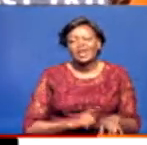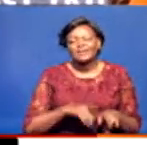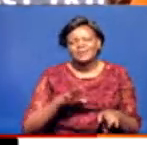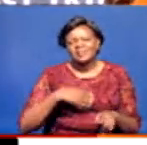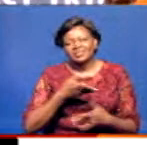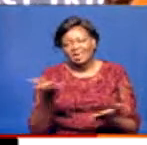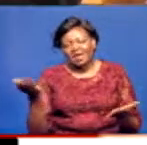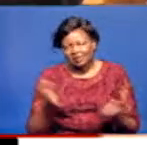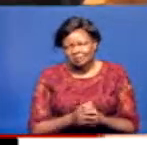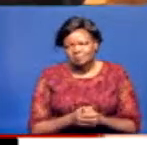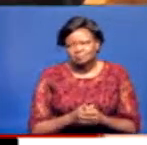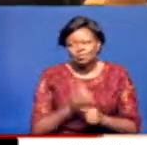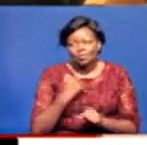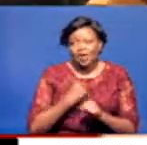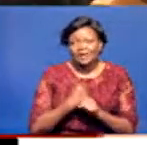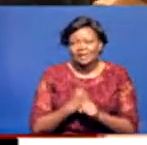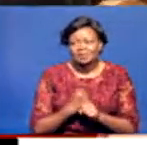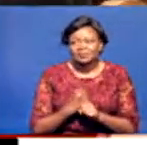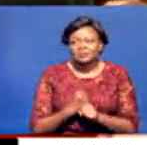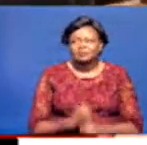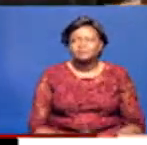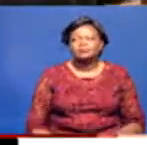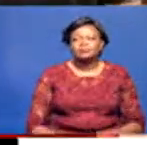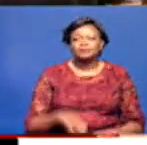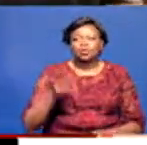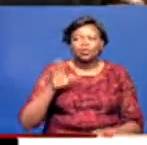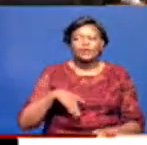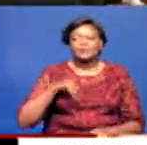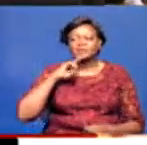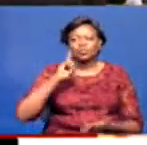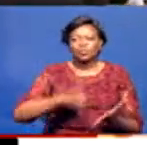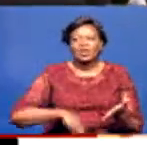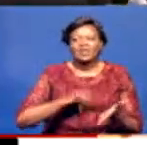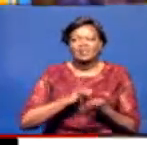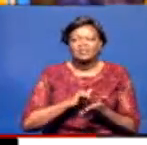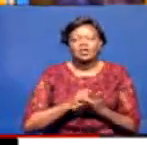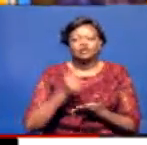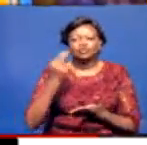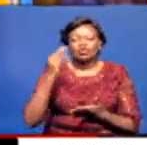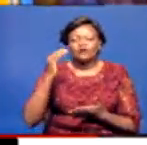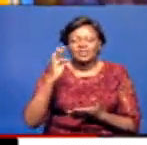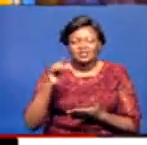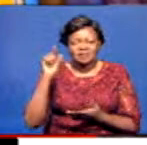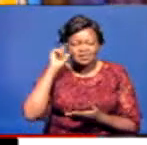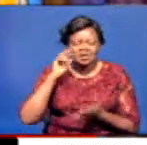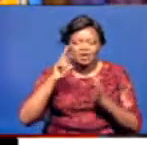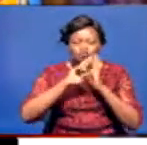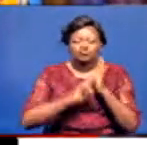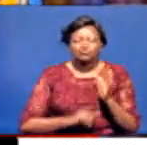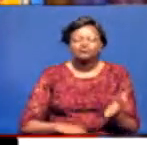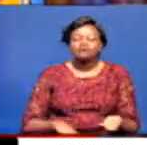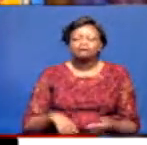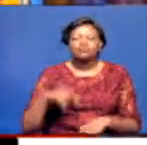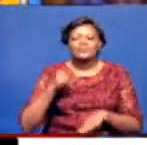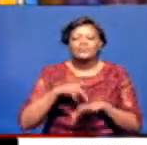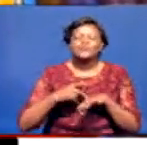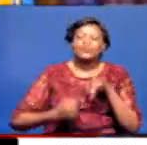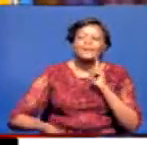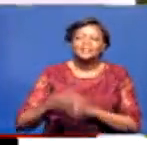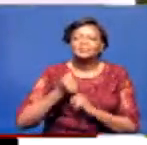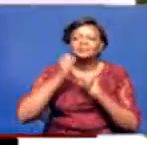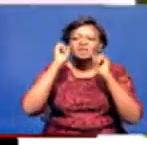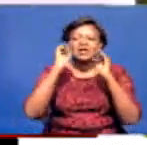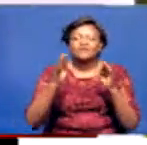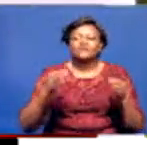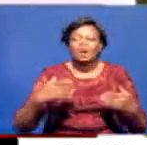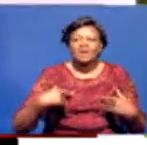katika kazini. The women argue that two-thirds gender role principle will only be realized if there is